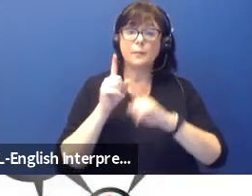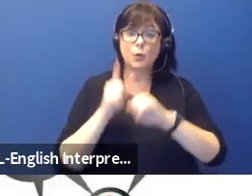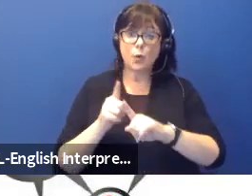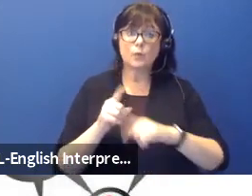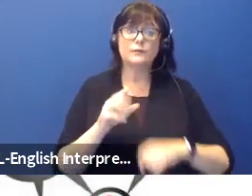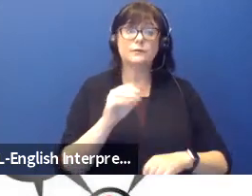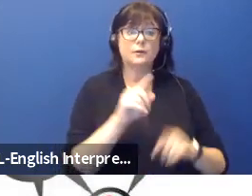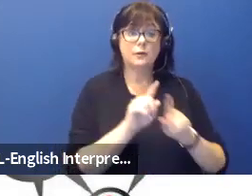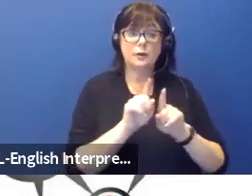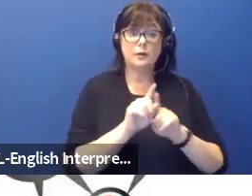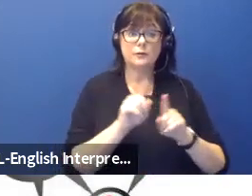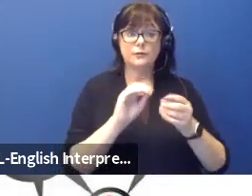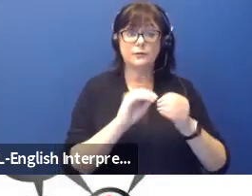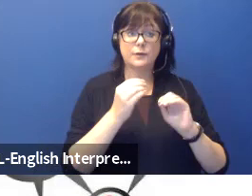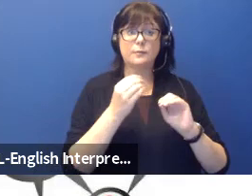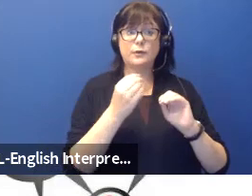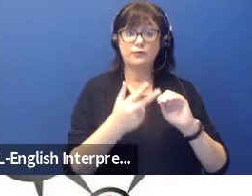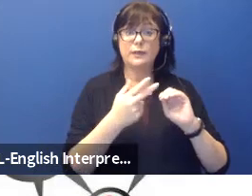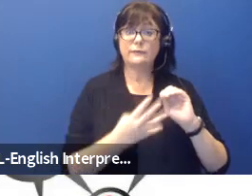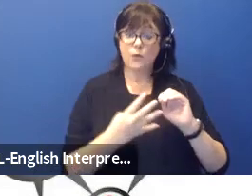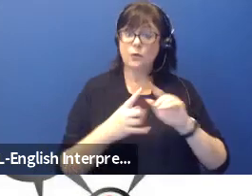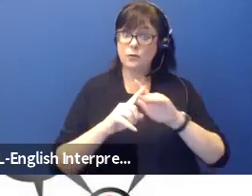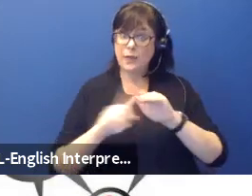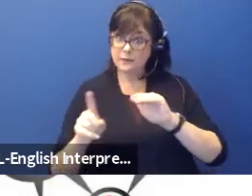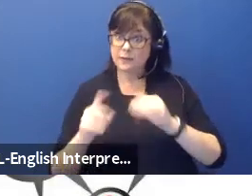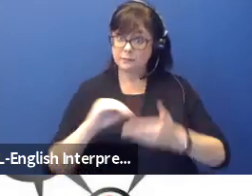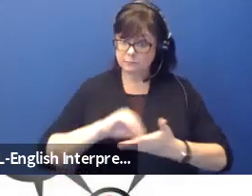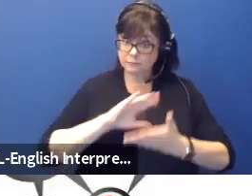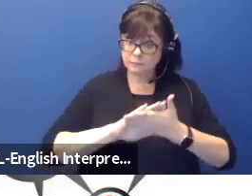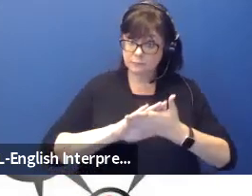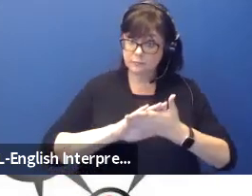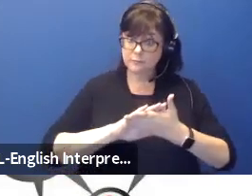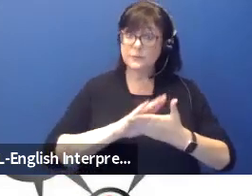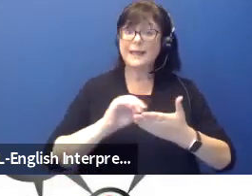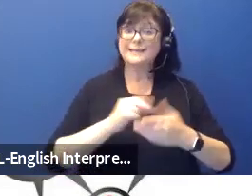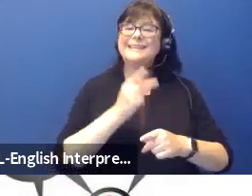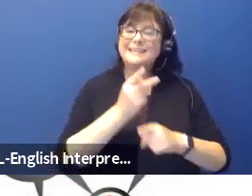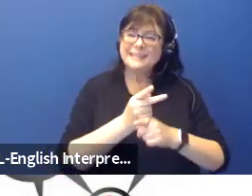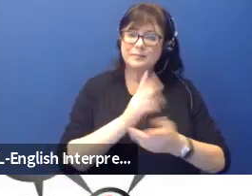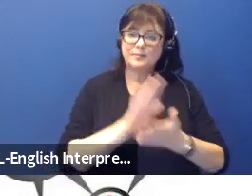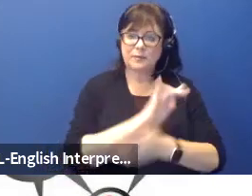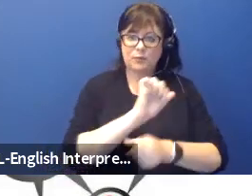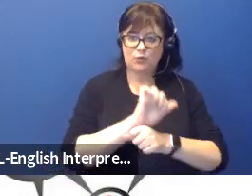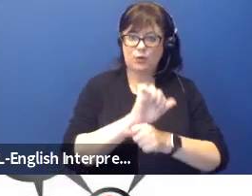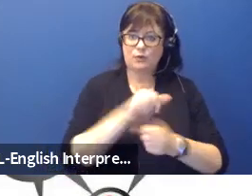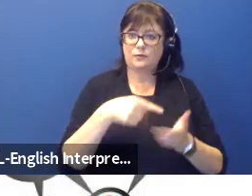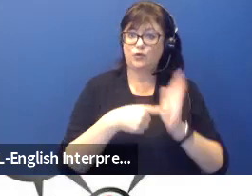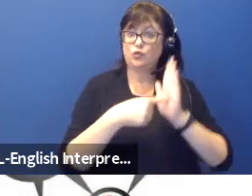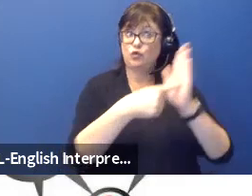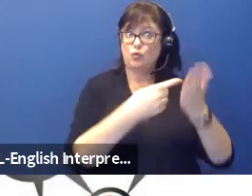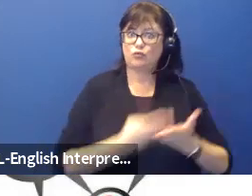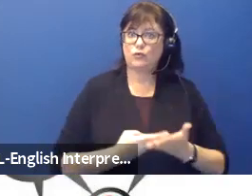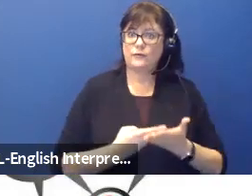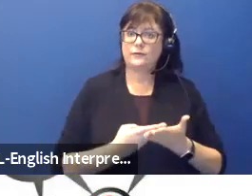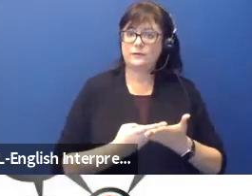credit for those? And do we keep additional documentation related to referrals in the learner file? Because the ministry does want to see some evidence of